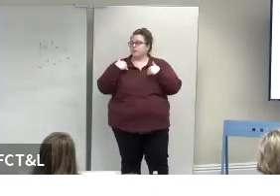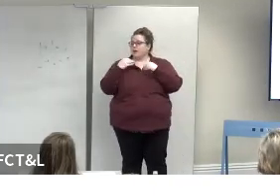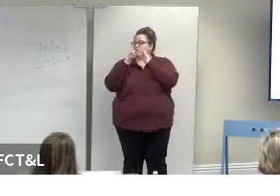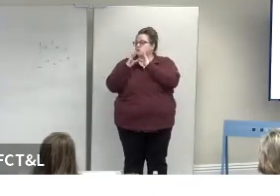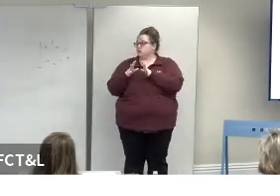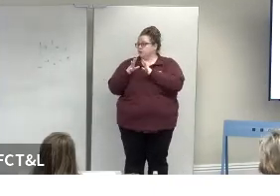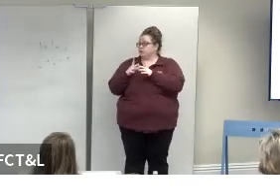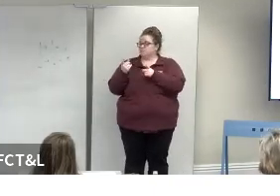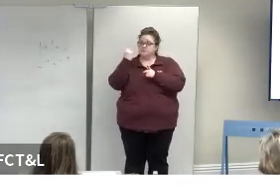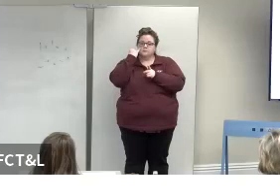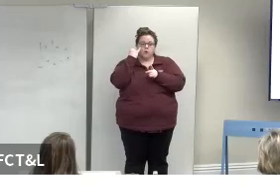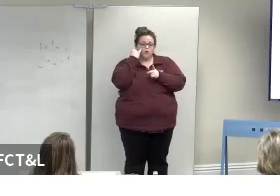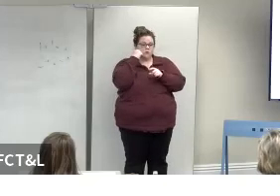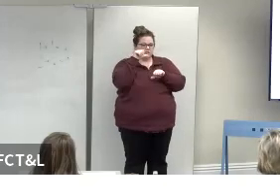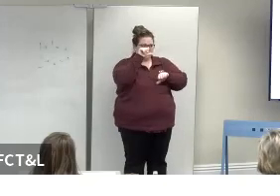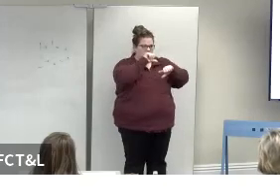Okay, and then the last one.